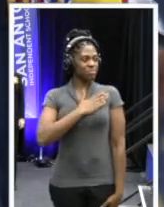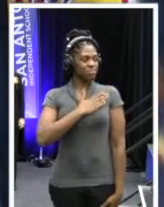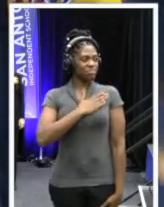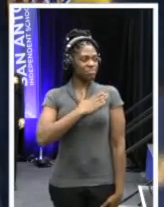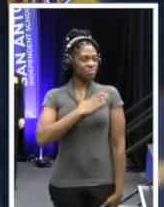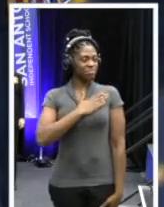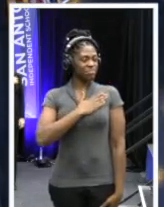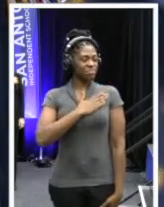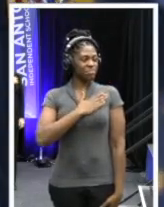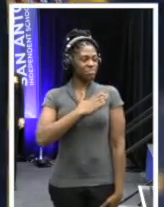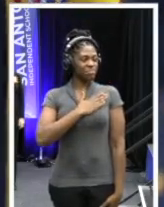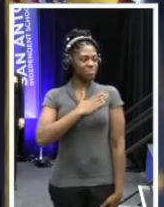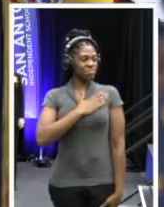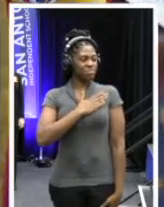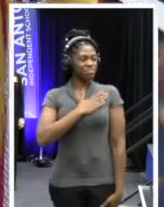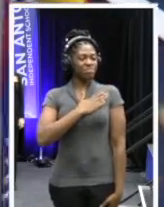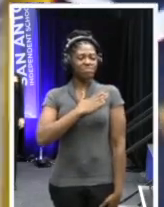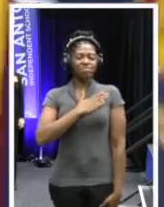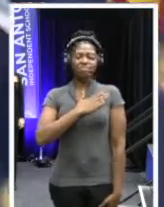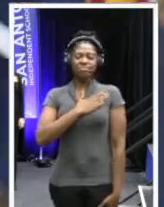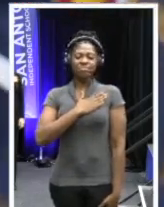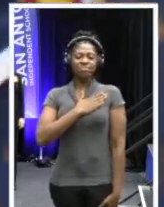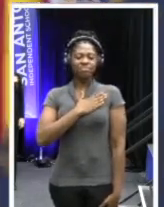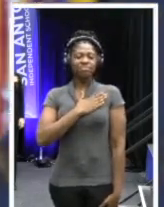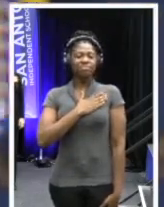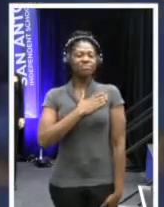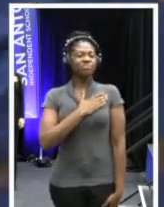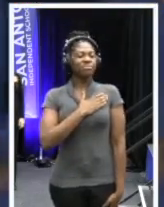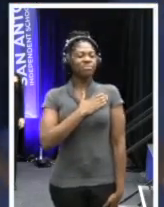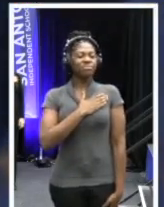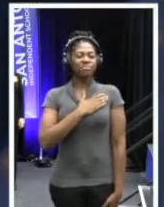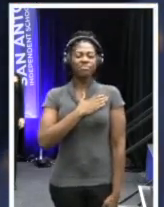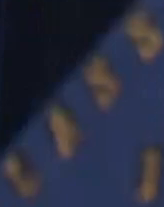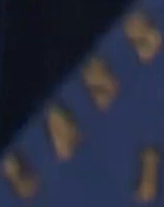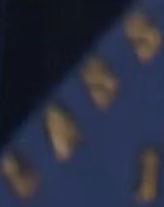Allegiance and the Pledge to the Texas flag?